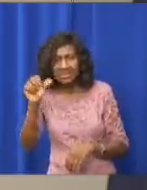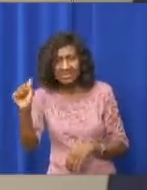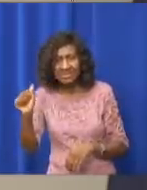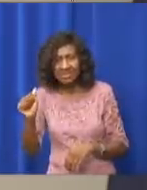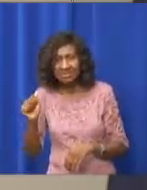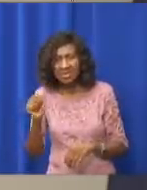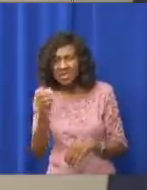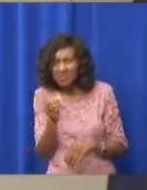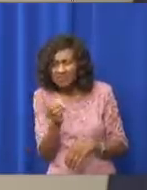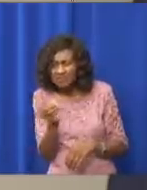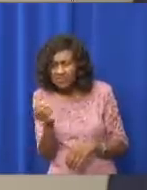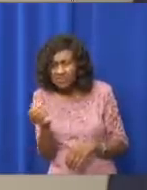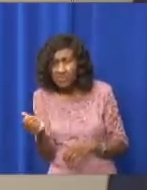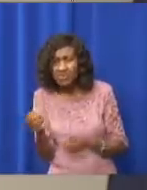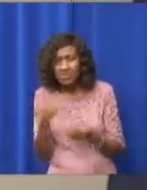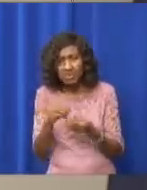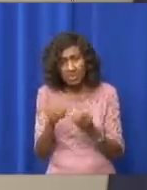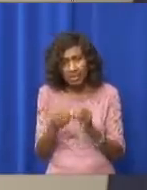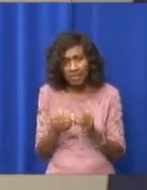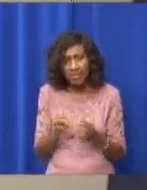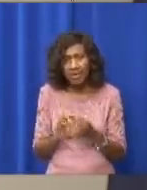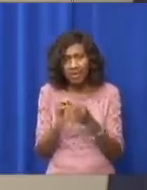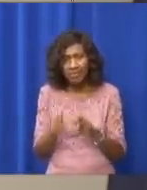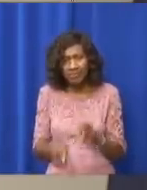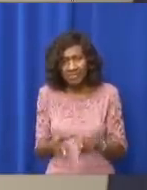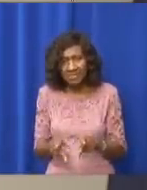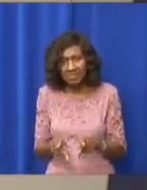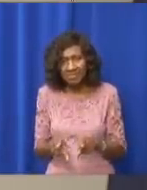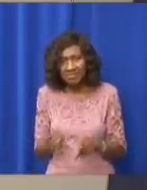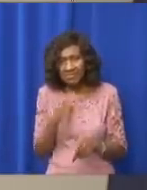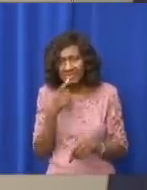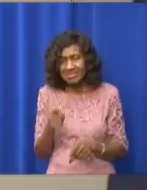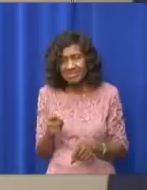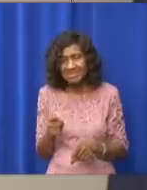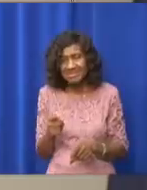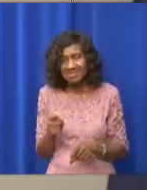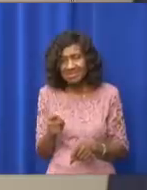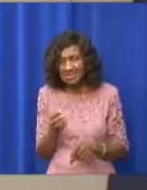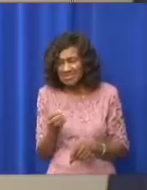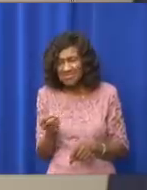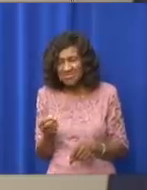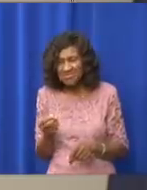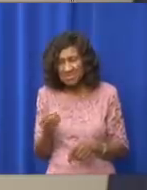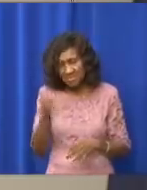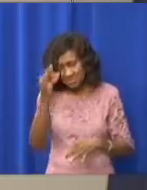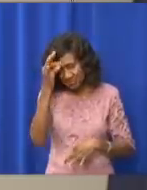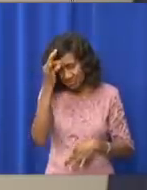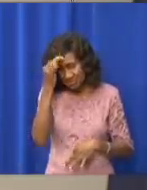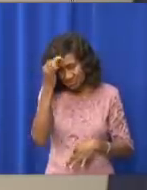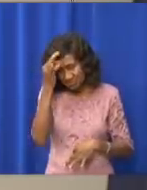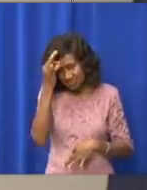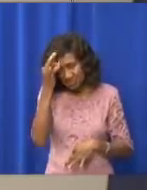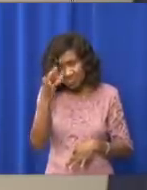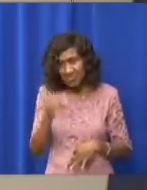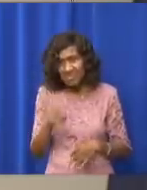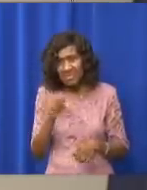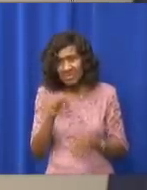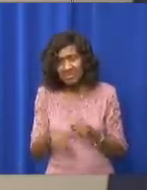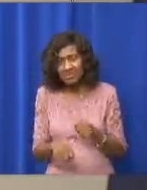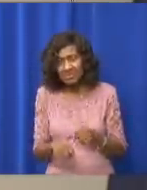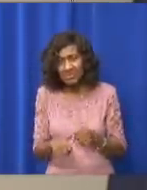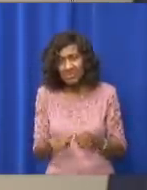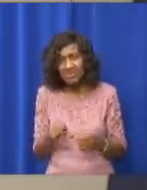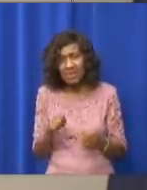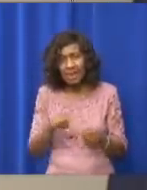good. It's a reflection that the incidence of flu-related illnesses are diminished. Therefore, starting this weekend, the HSC will be